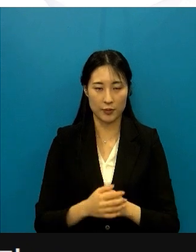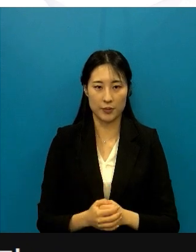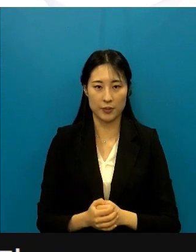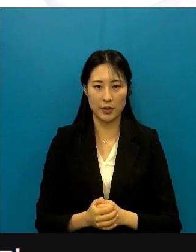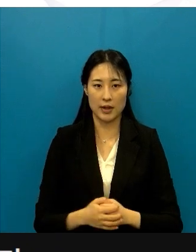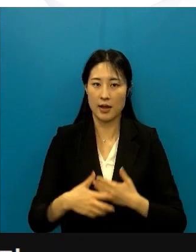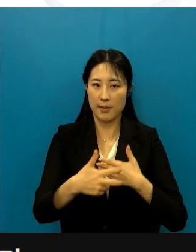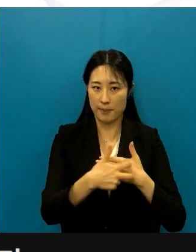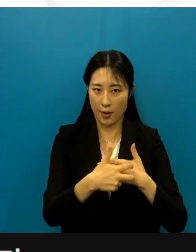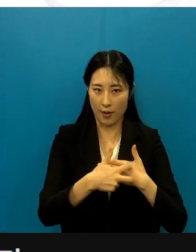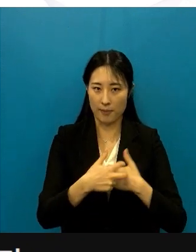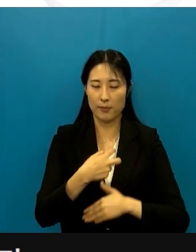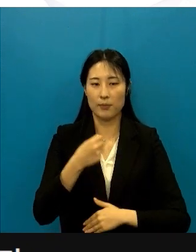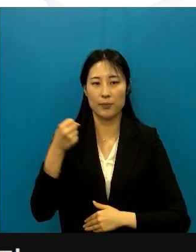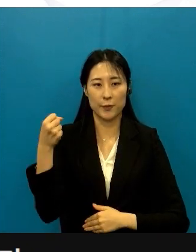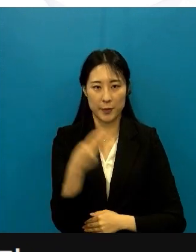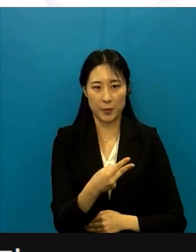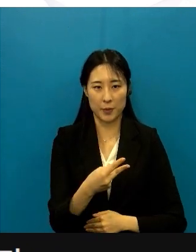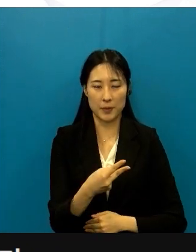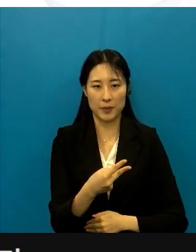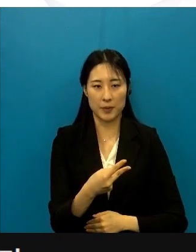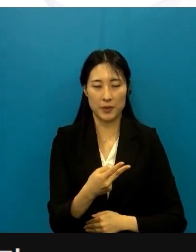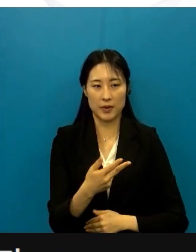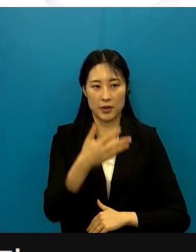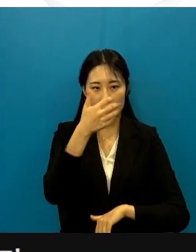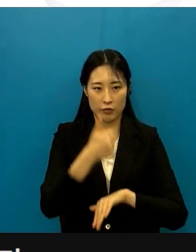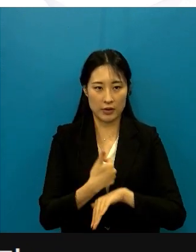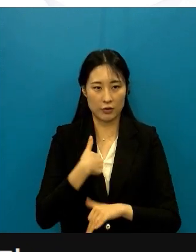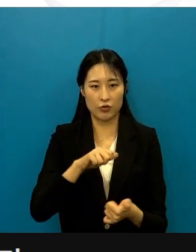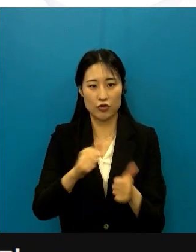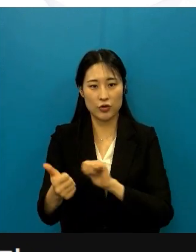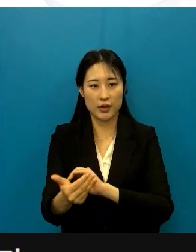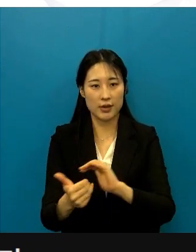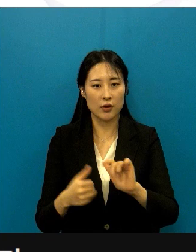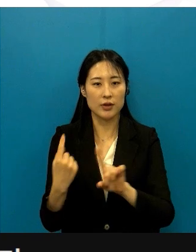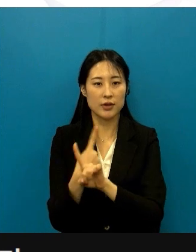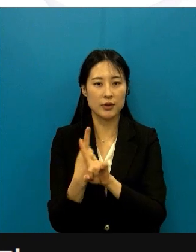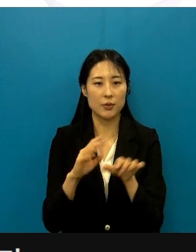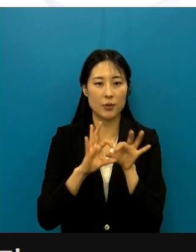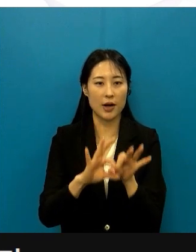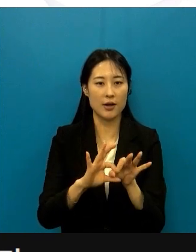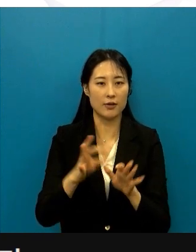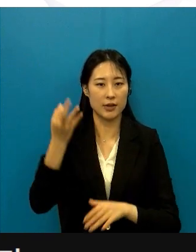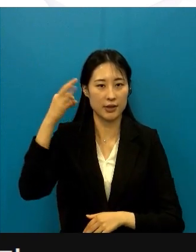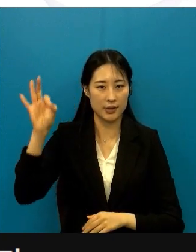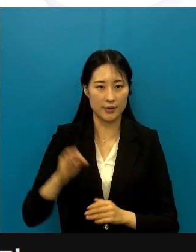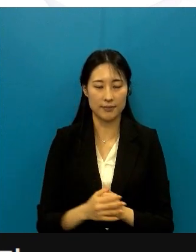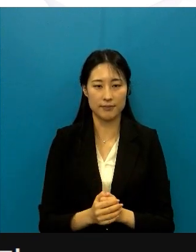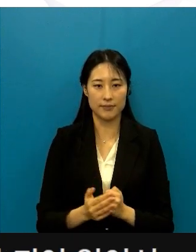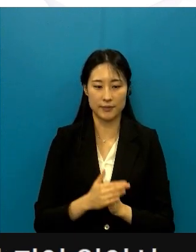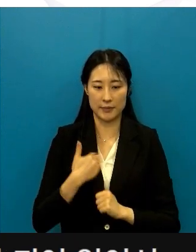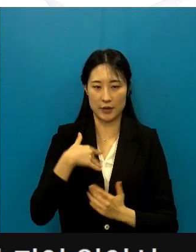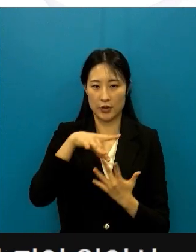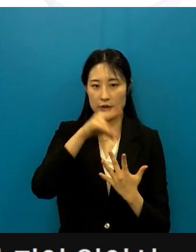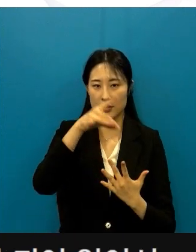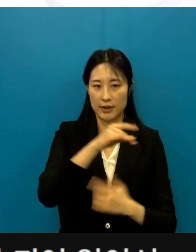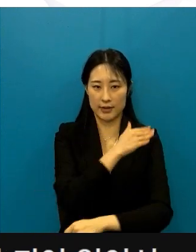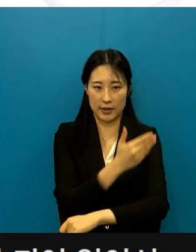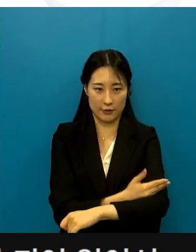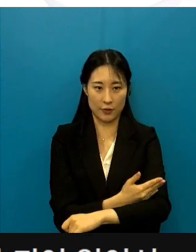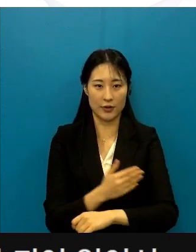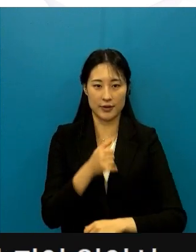care, means the freedom of choice. And we do try to acknowledge that in